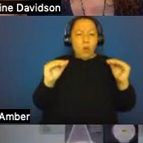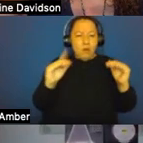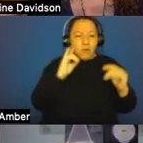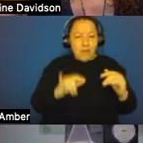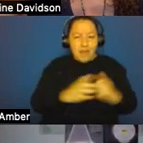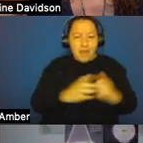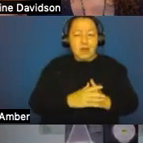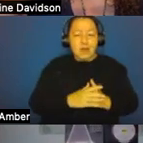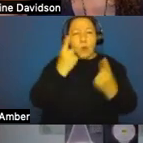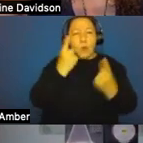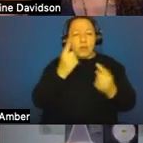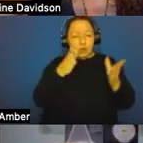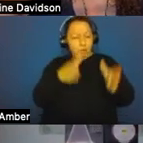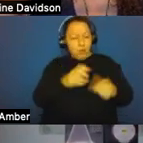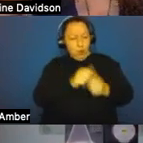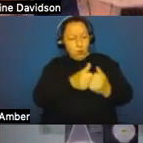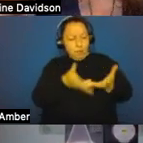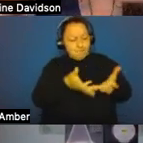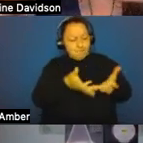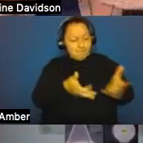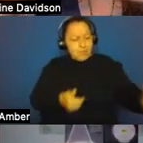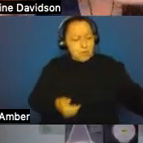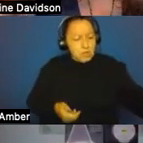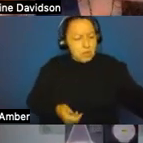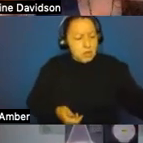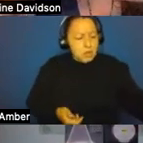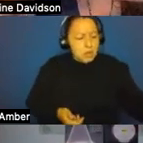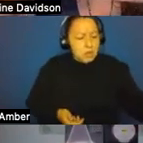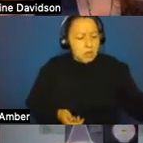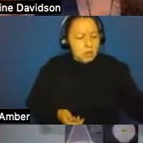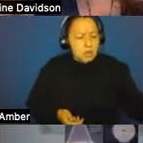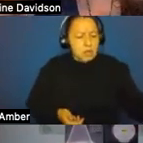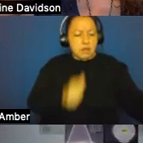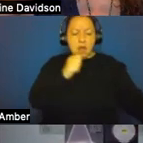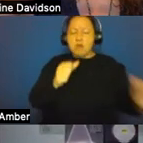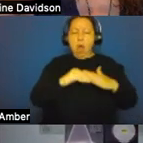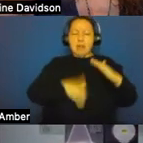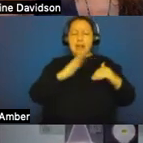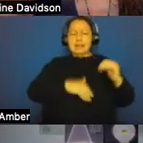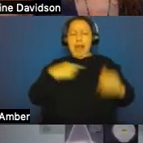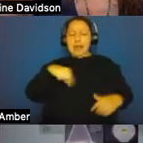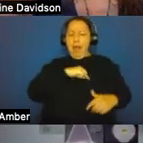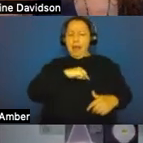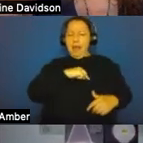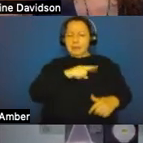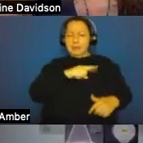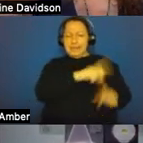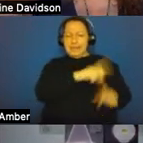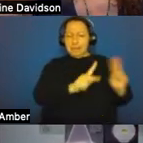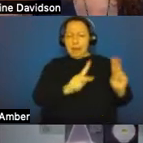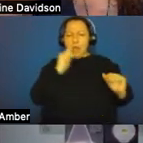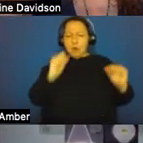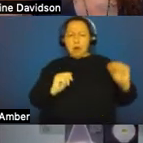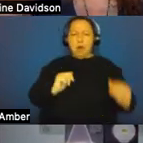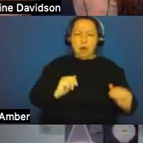you know, they're not less than us, right? They're the same. And so how do